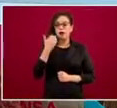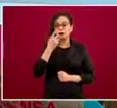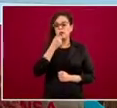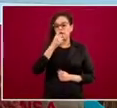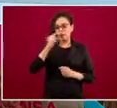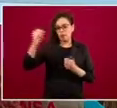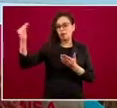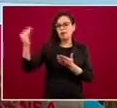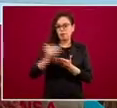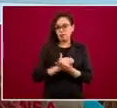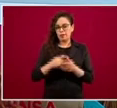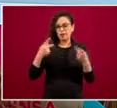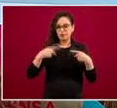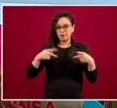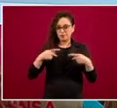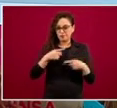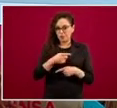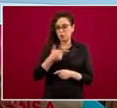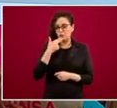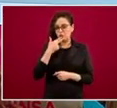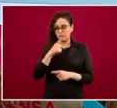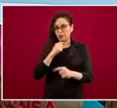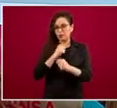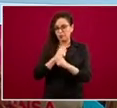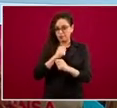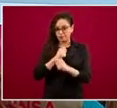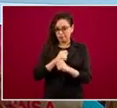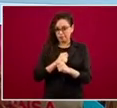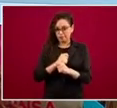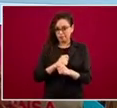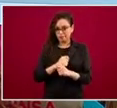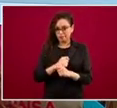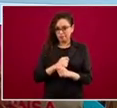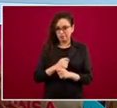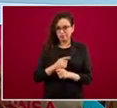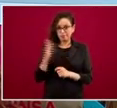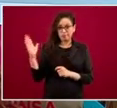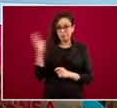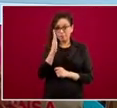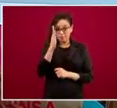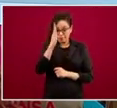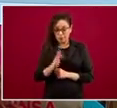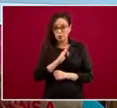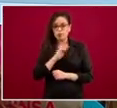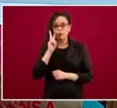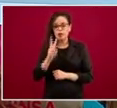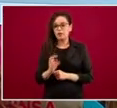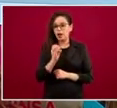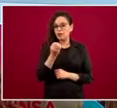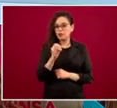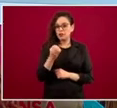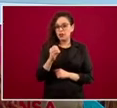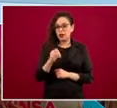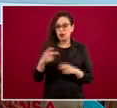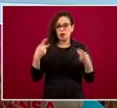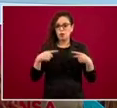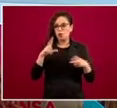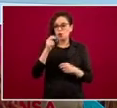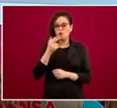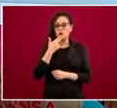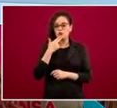variation, and anything below that line, that's a variation in